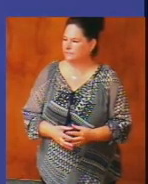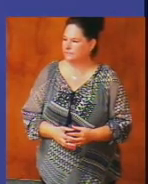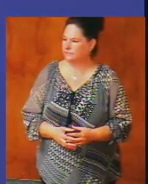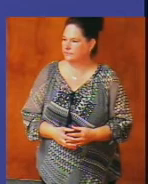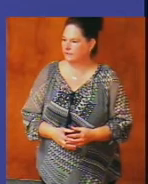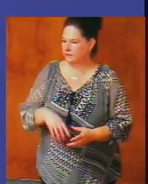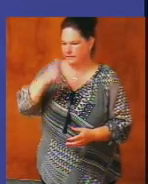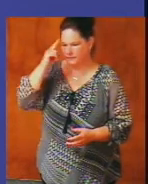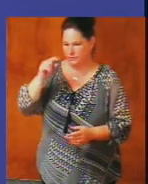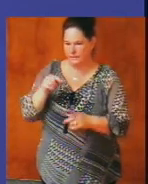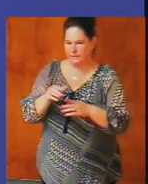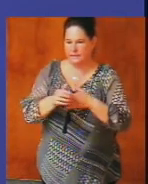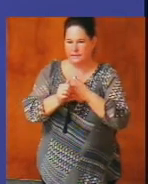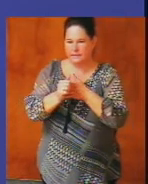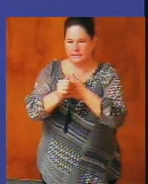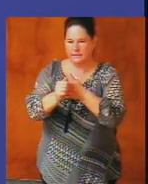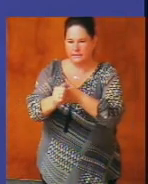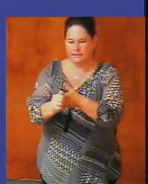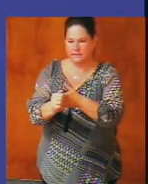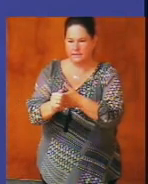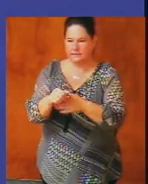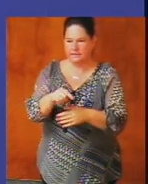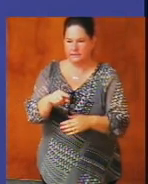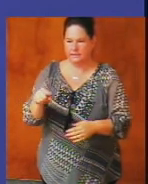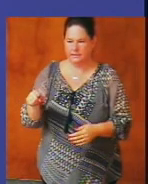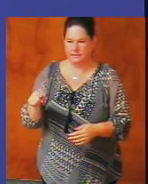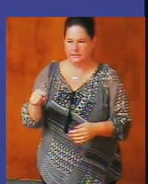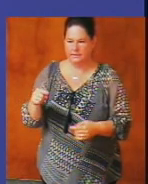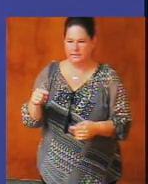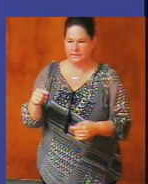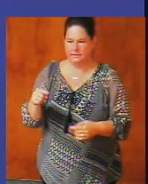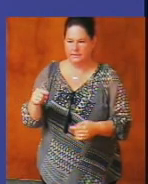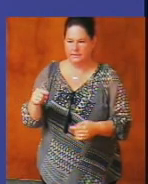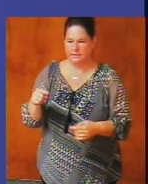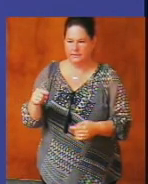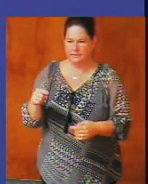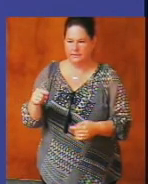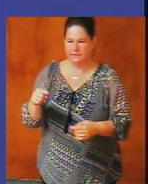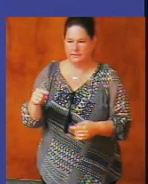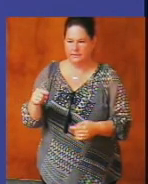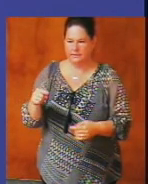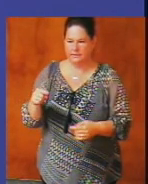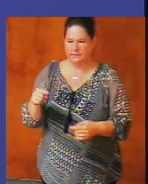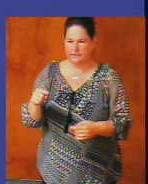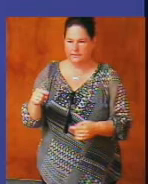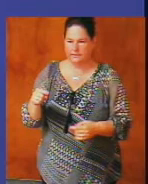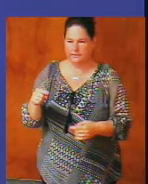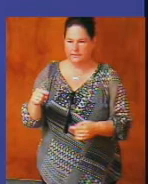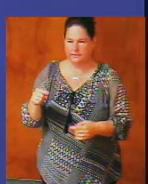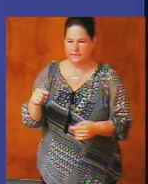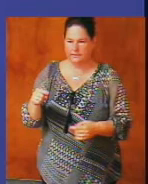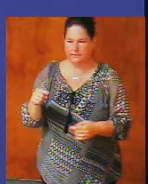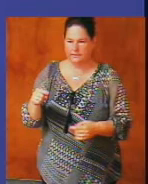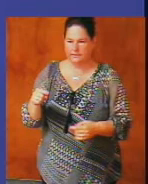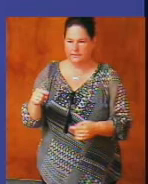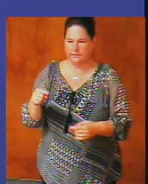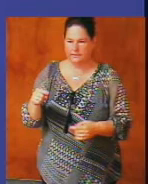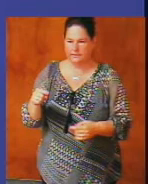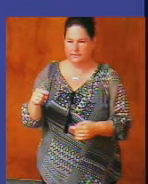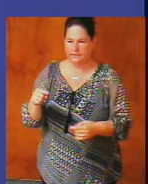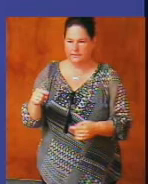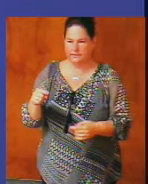to point them to the beloved Son of God. He says in chapter 1, verse